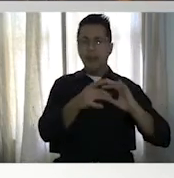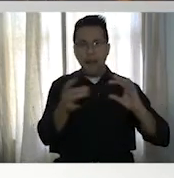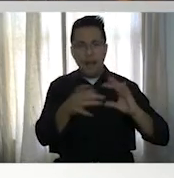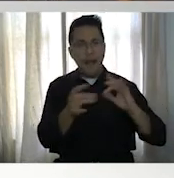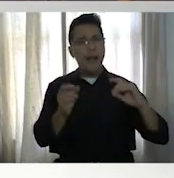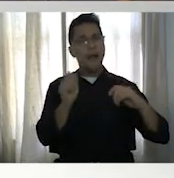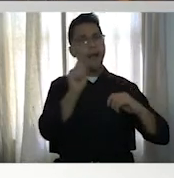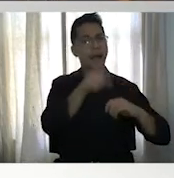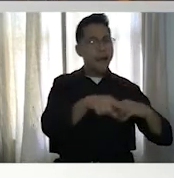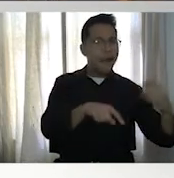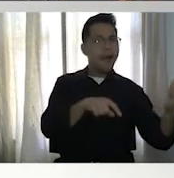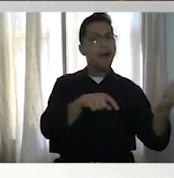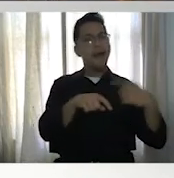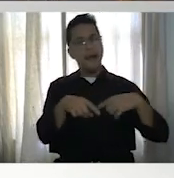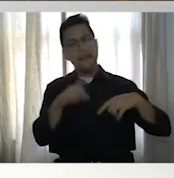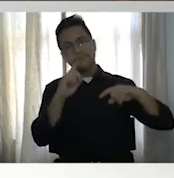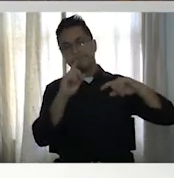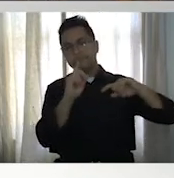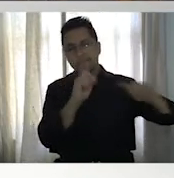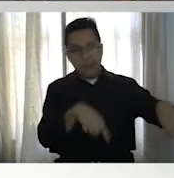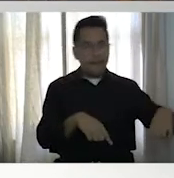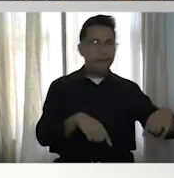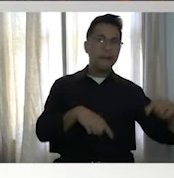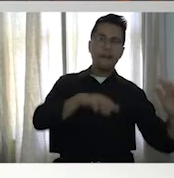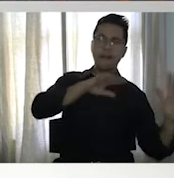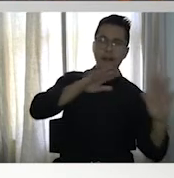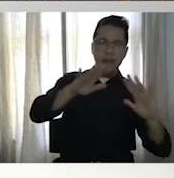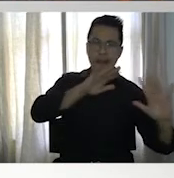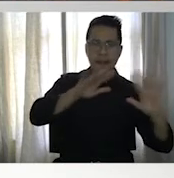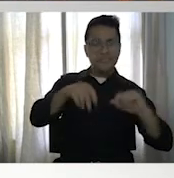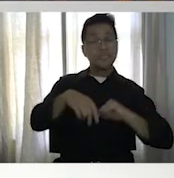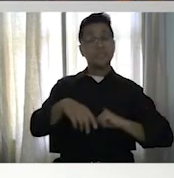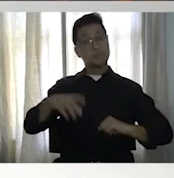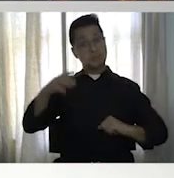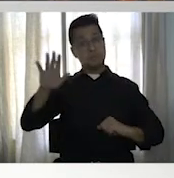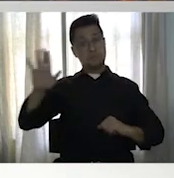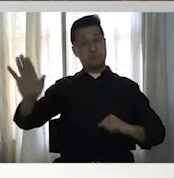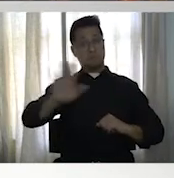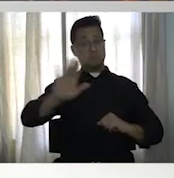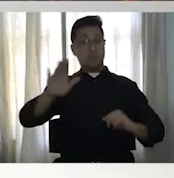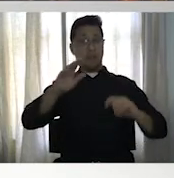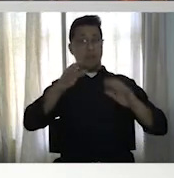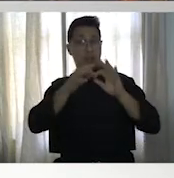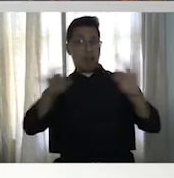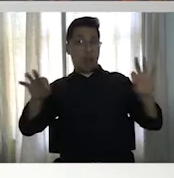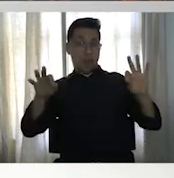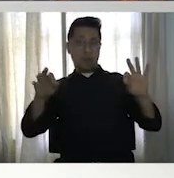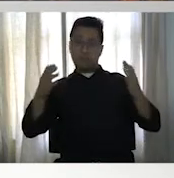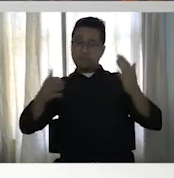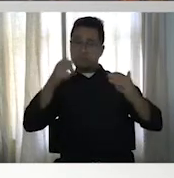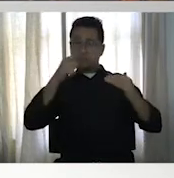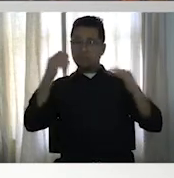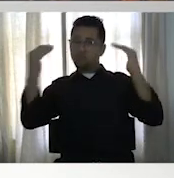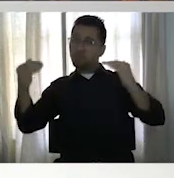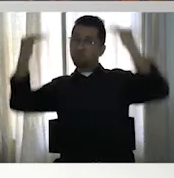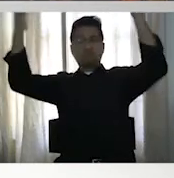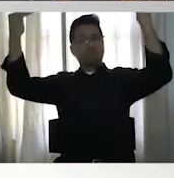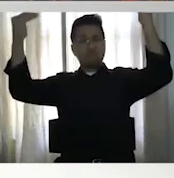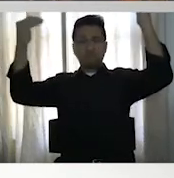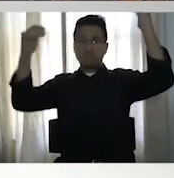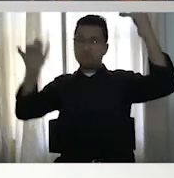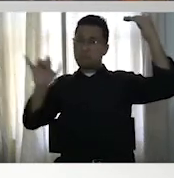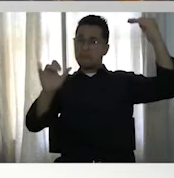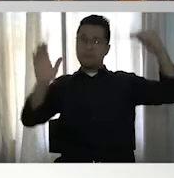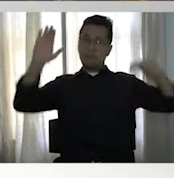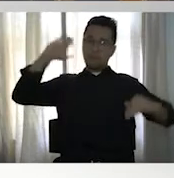forth, the questions, the answers. And while their language levels may not be as high as Maddie from the other